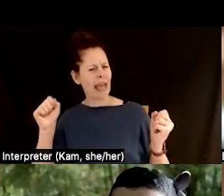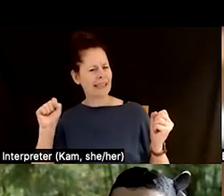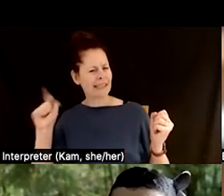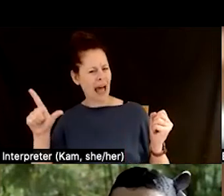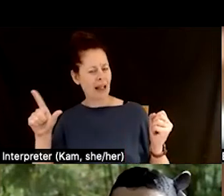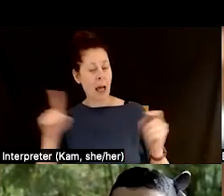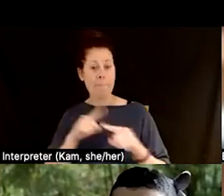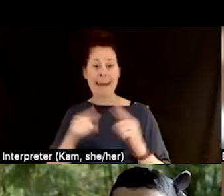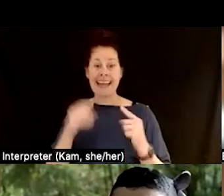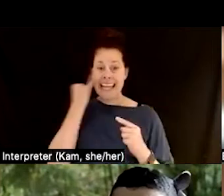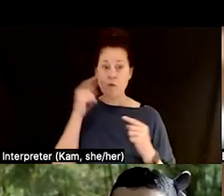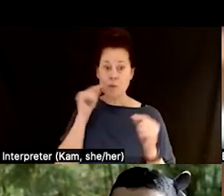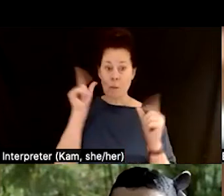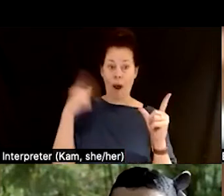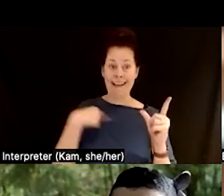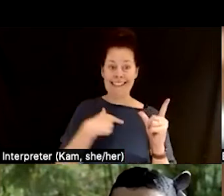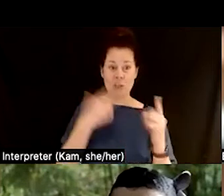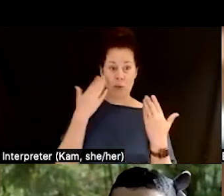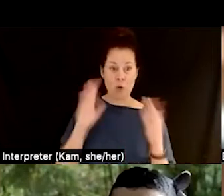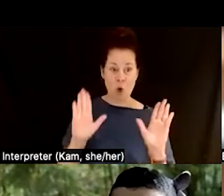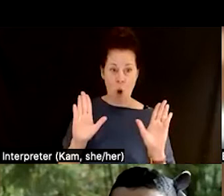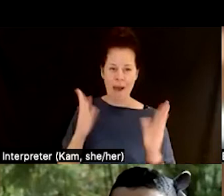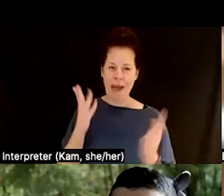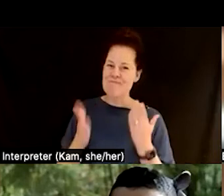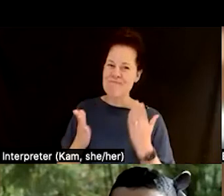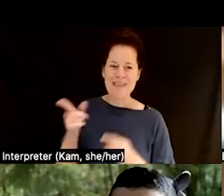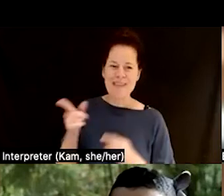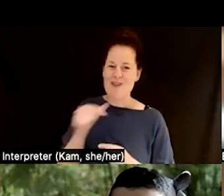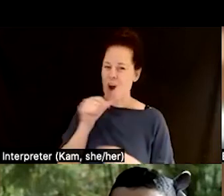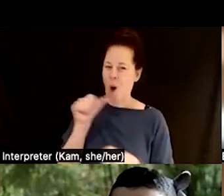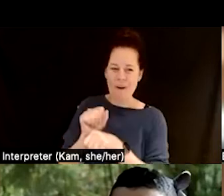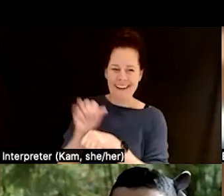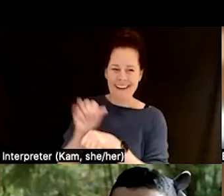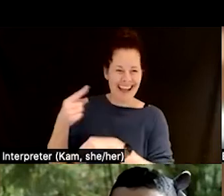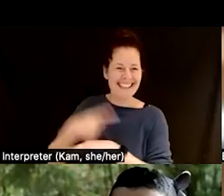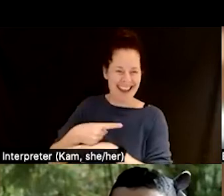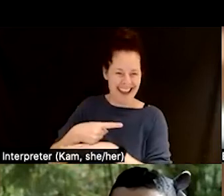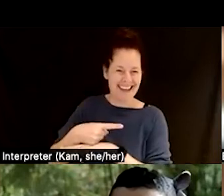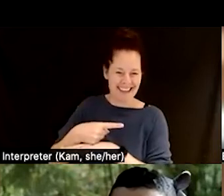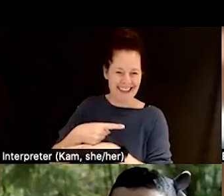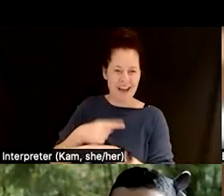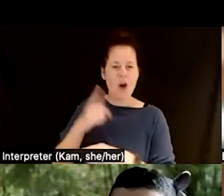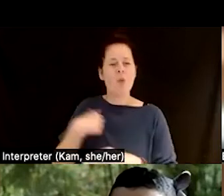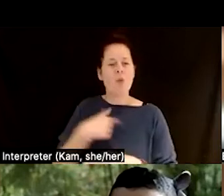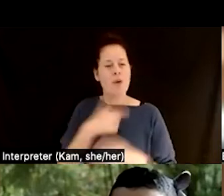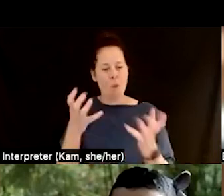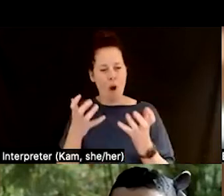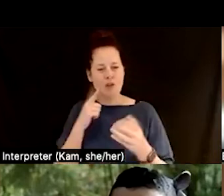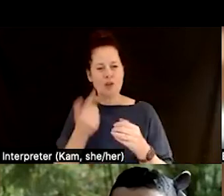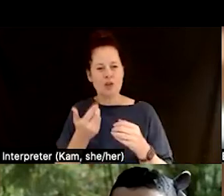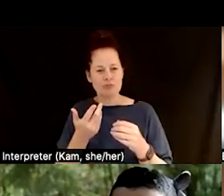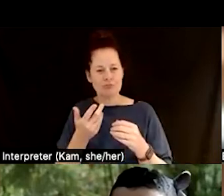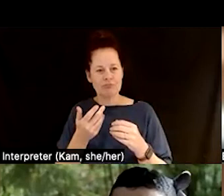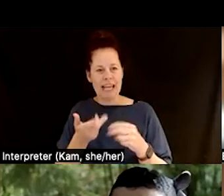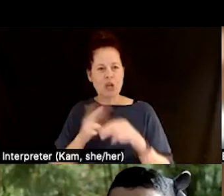you're coming, there may not be one that knows ASL when you come in. We want to increase the number of employees and volunteers who know ASL,